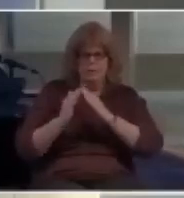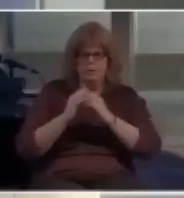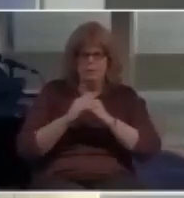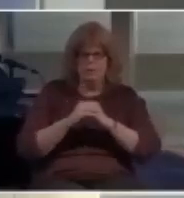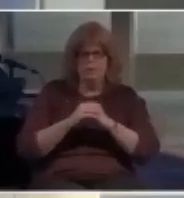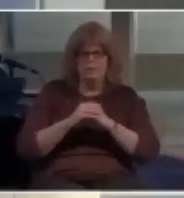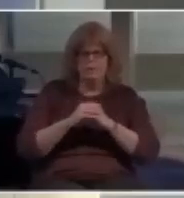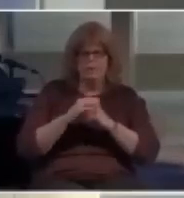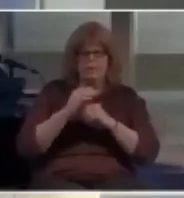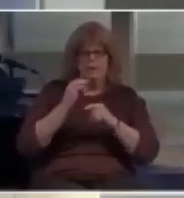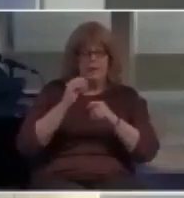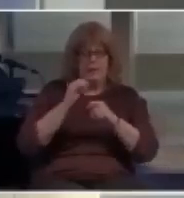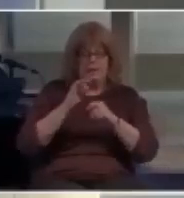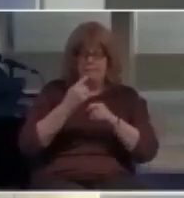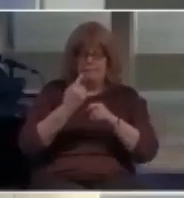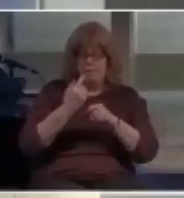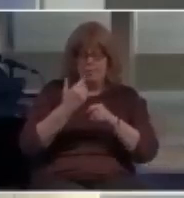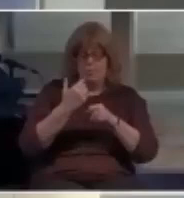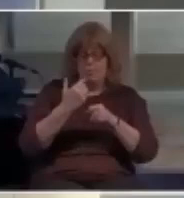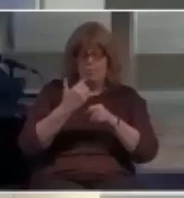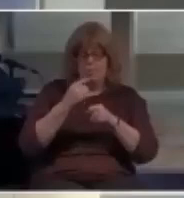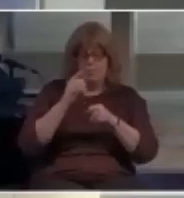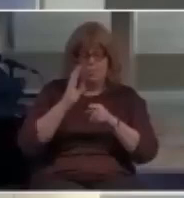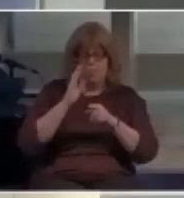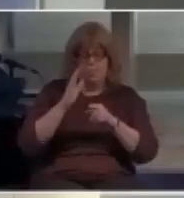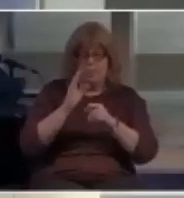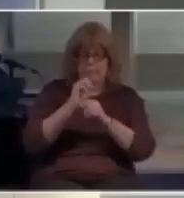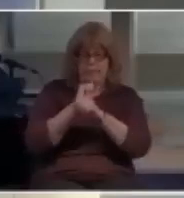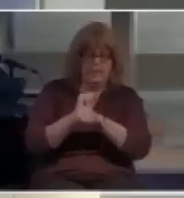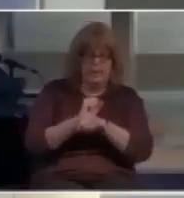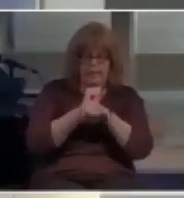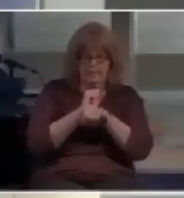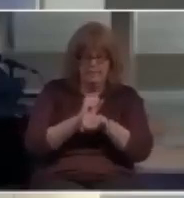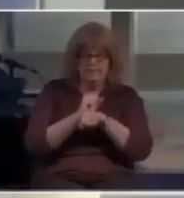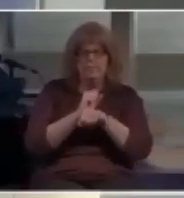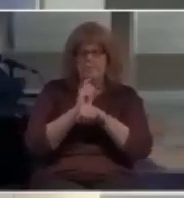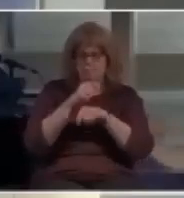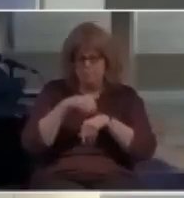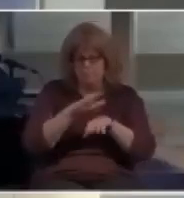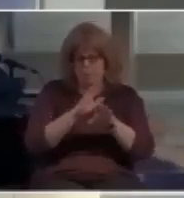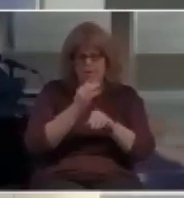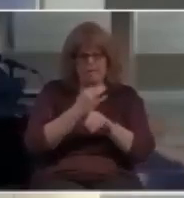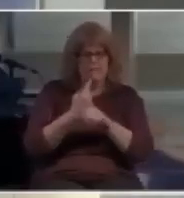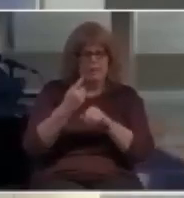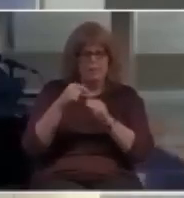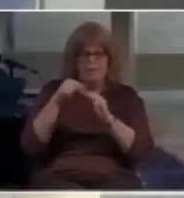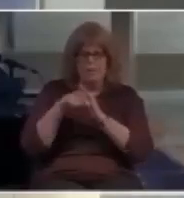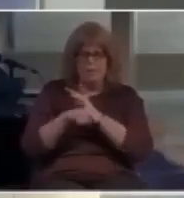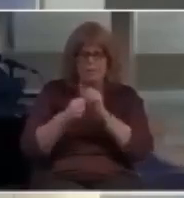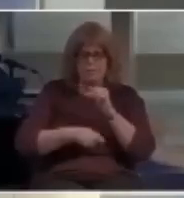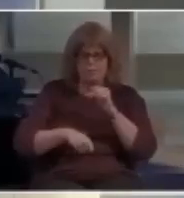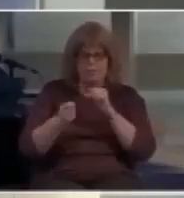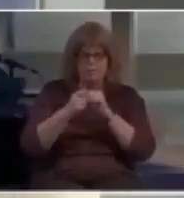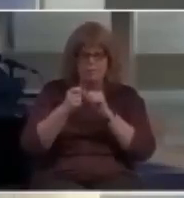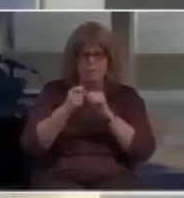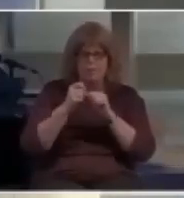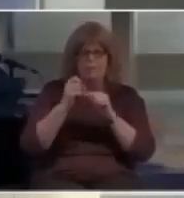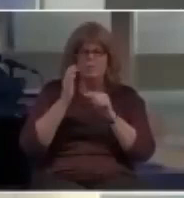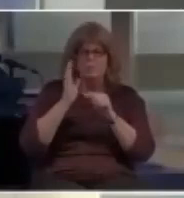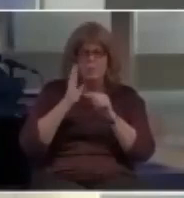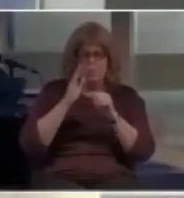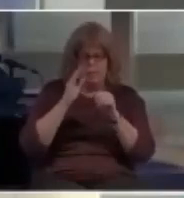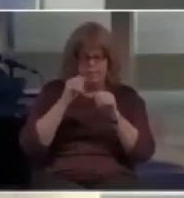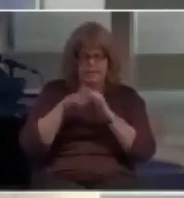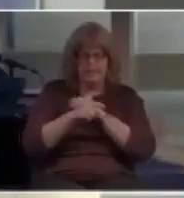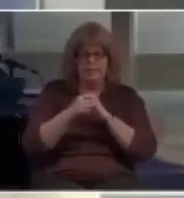tribulation. He says, if anyone is destined for captivity, to captivity he goes. If anyone kills with the sword he must be